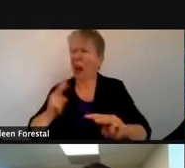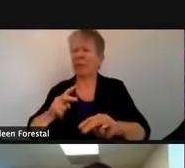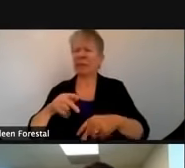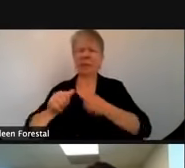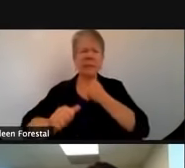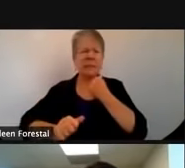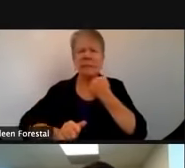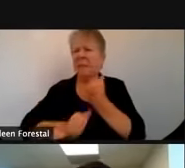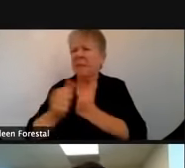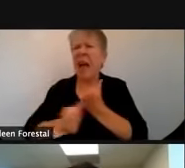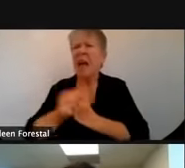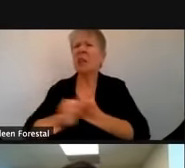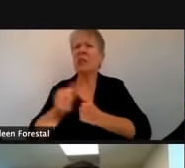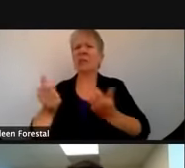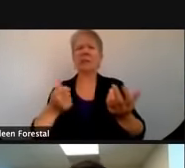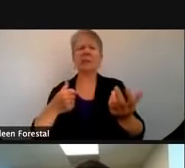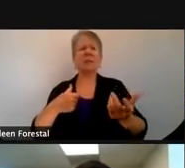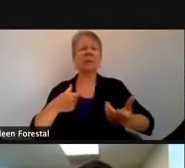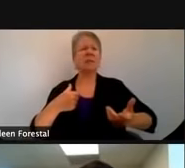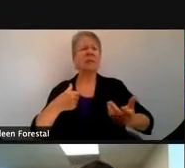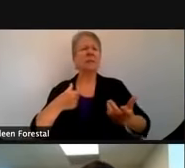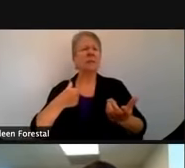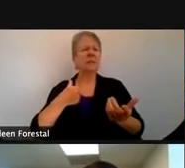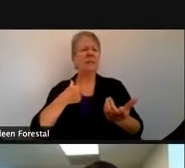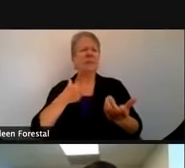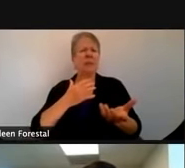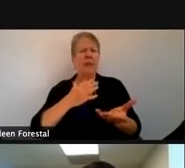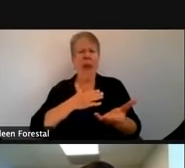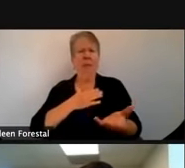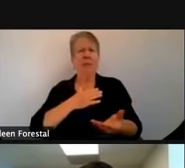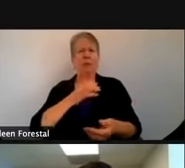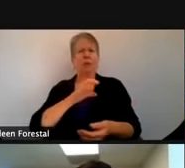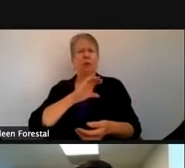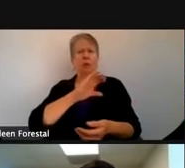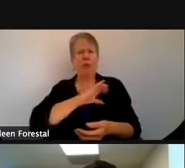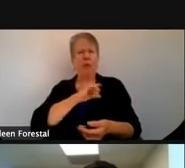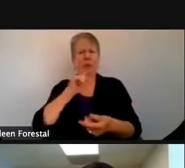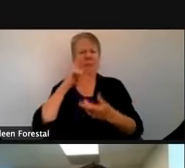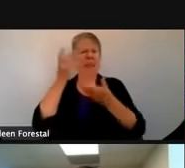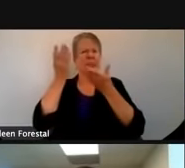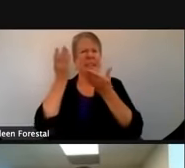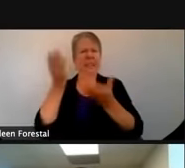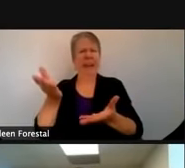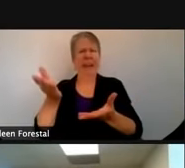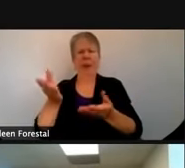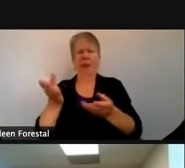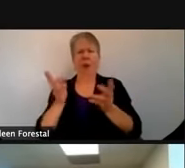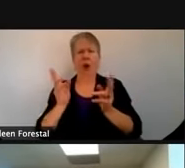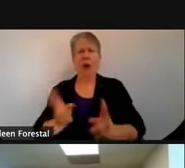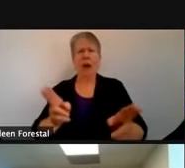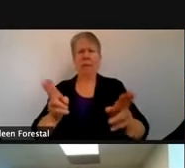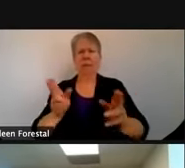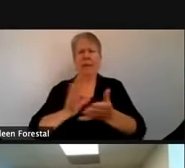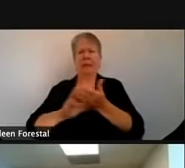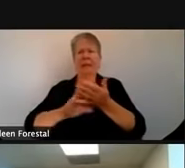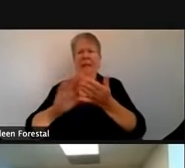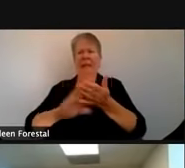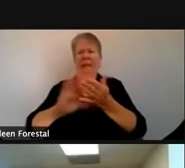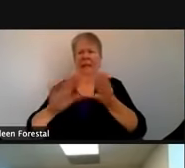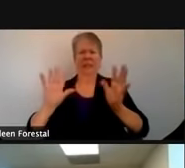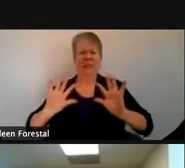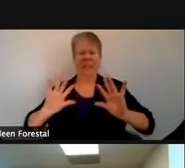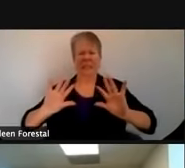troopers on the ground there took quick action and cleaned up that situation as quickly and as safely as